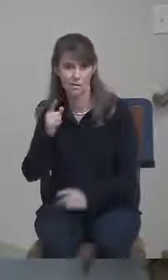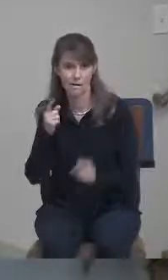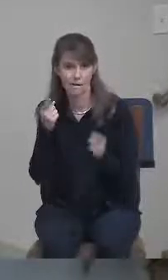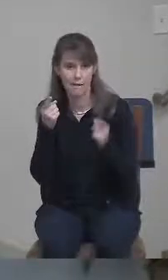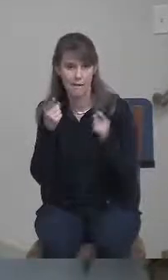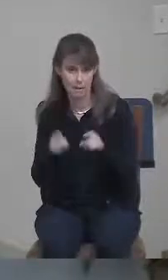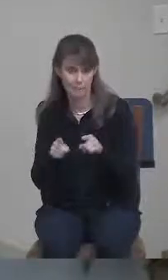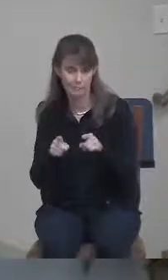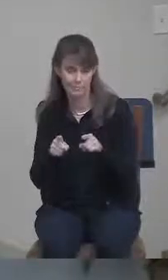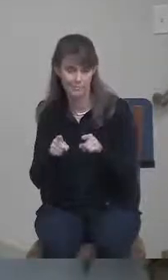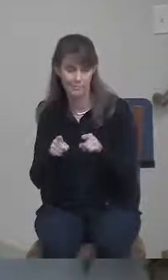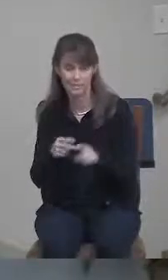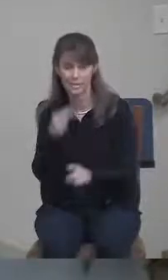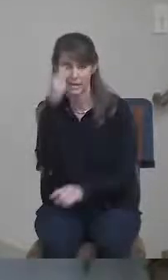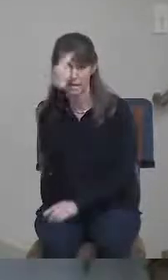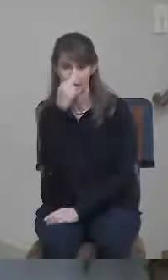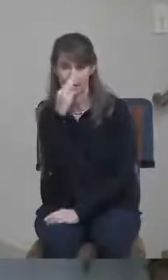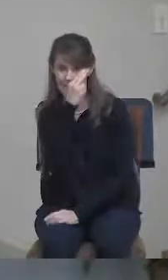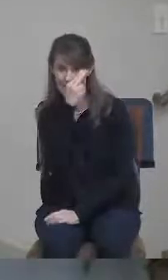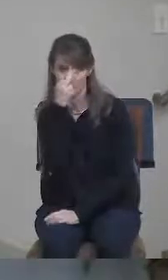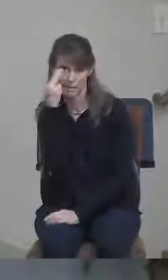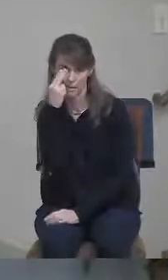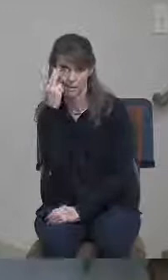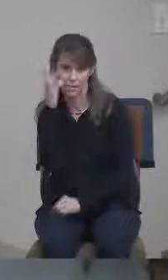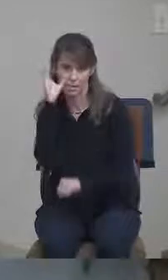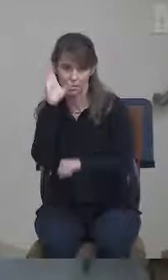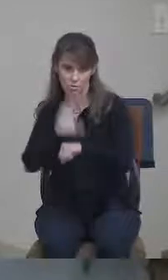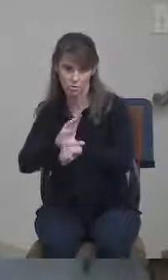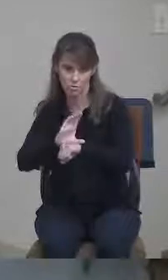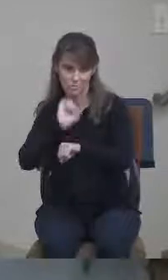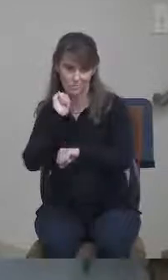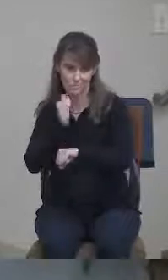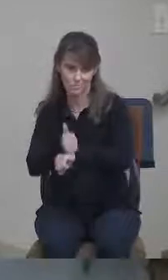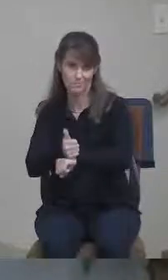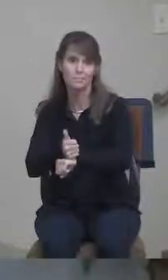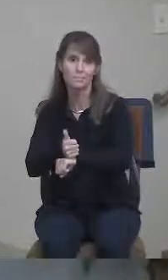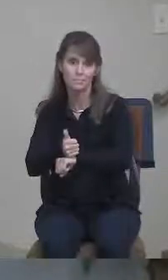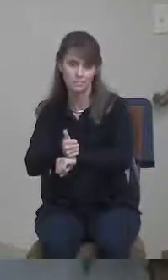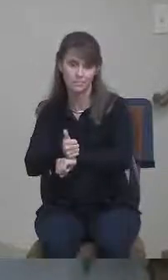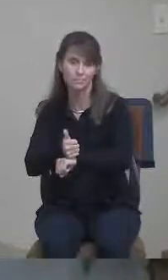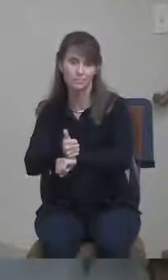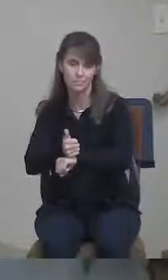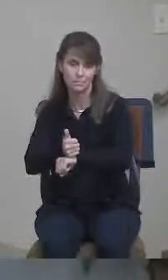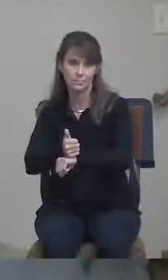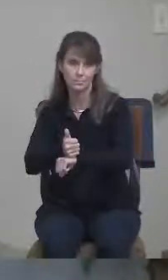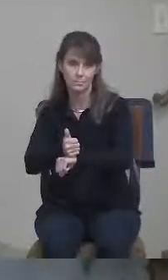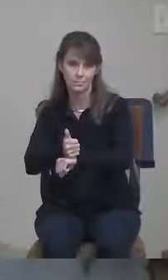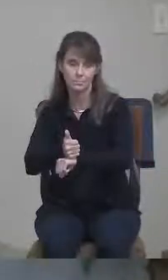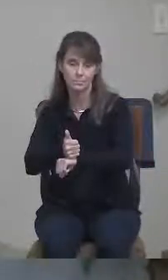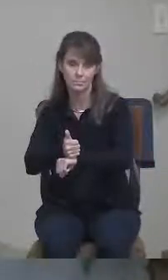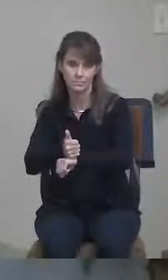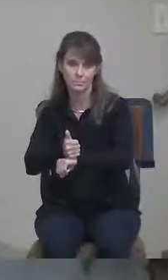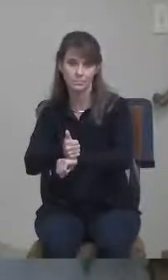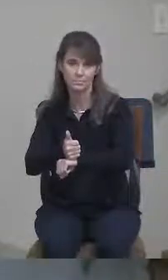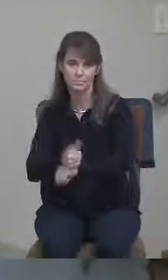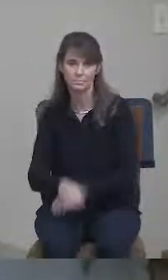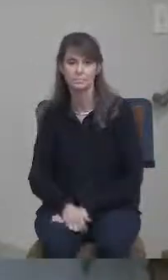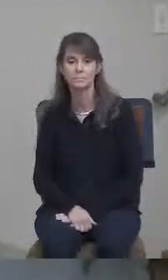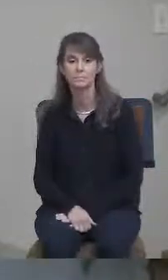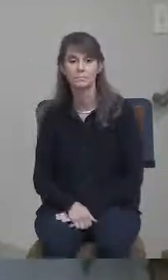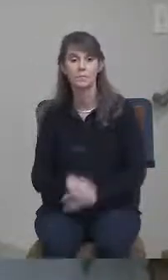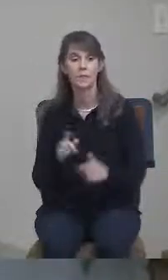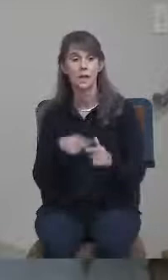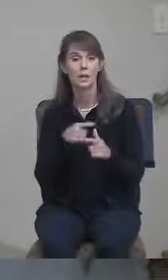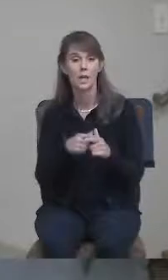Catholic Church. It was fully formed, Roman Catholic Church, by that time. And then for about the next 10